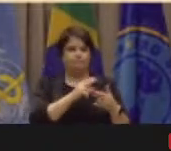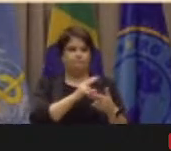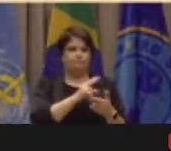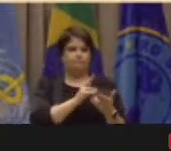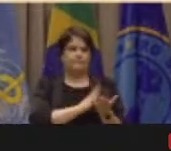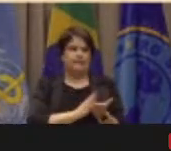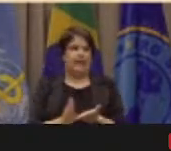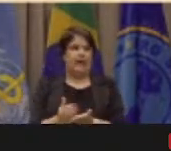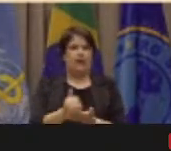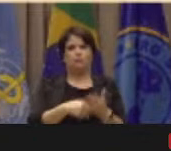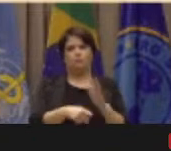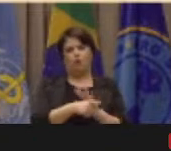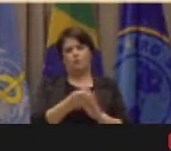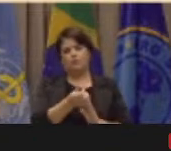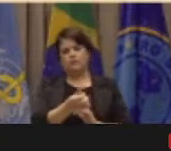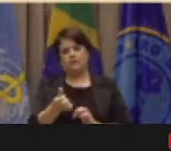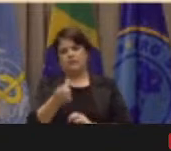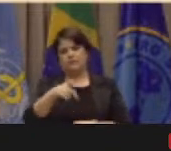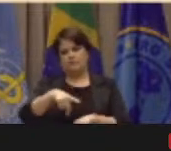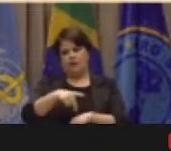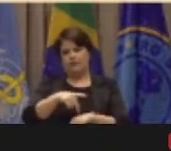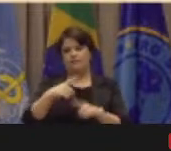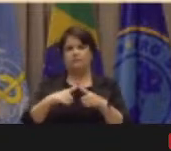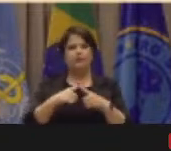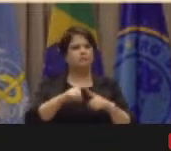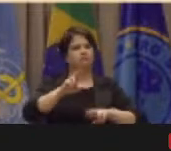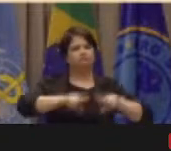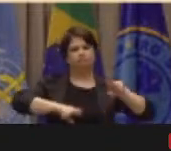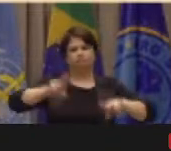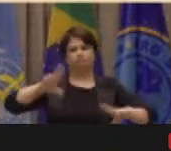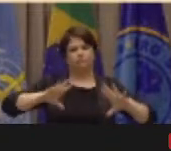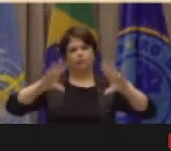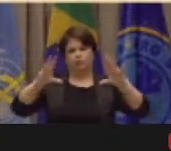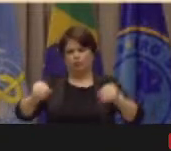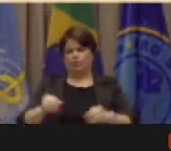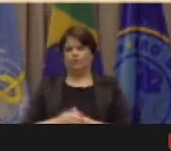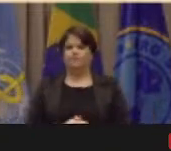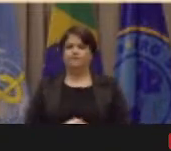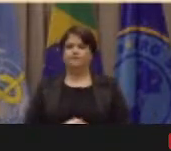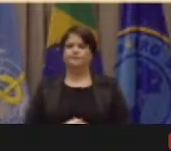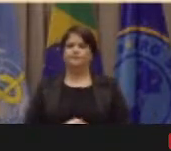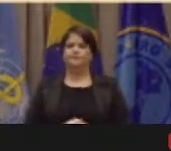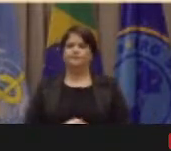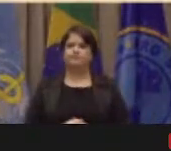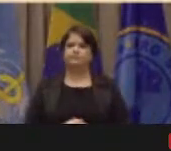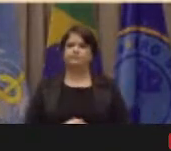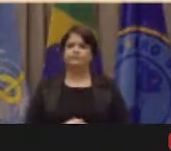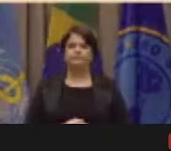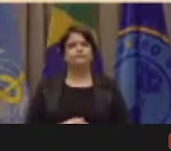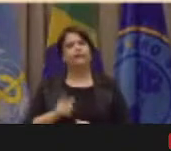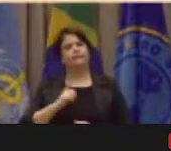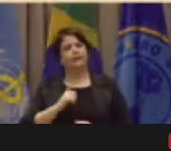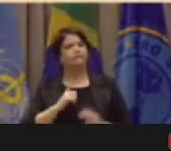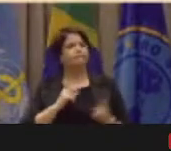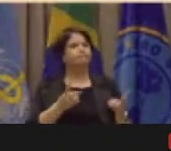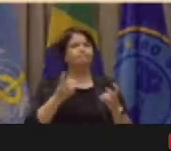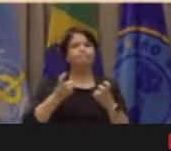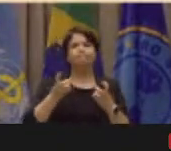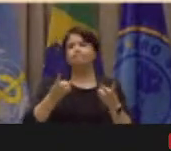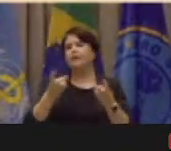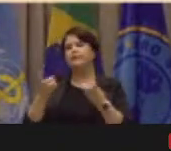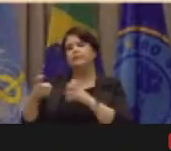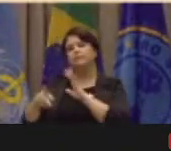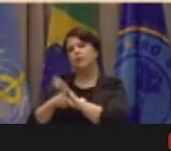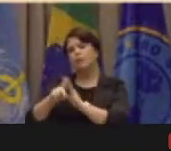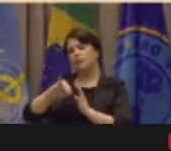have data from 66 countries with many differences, but